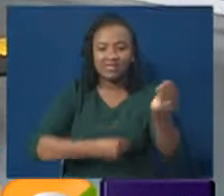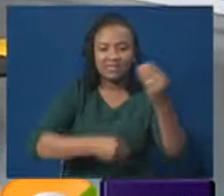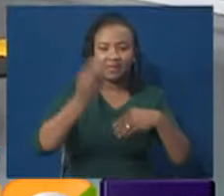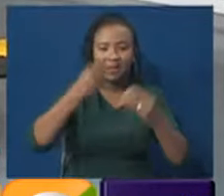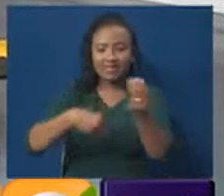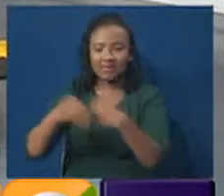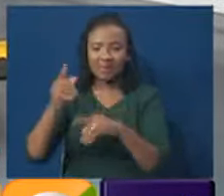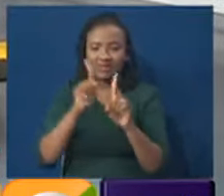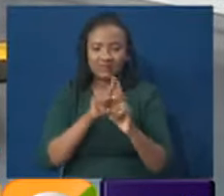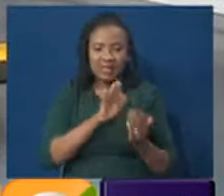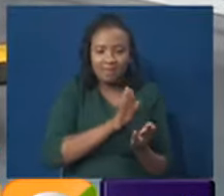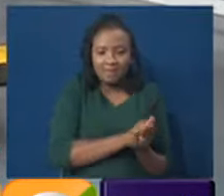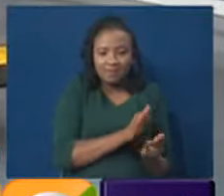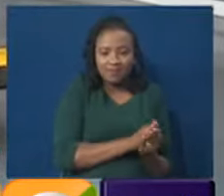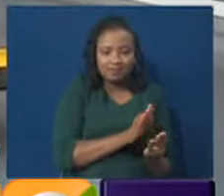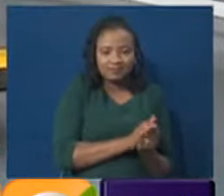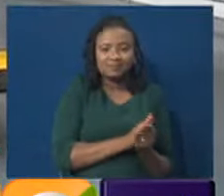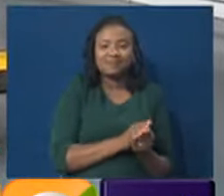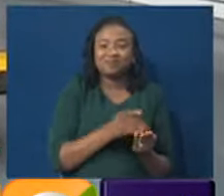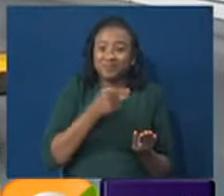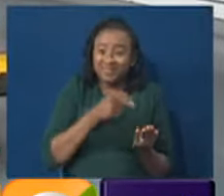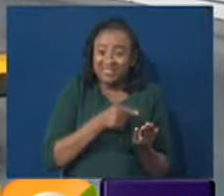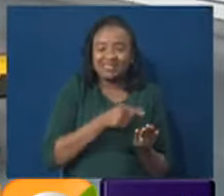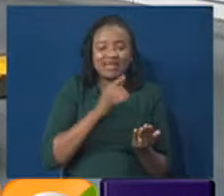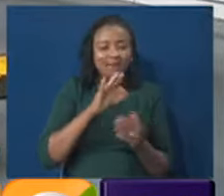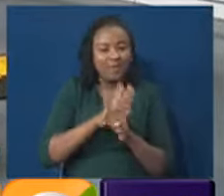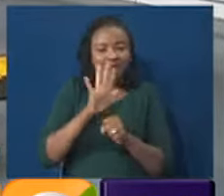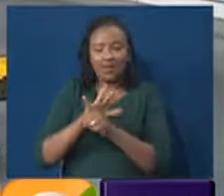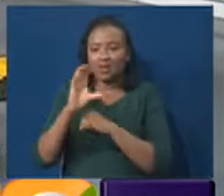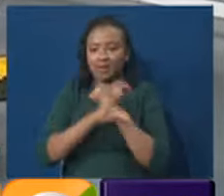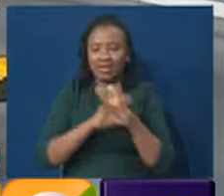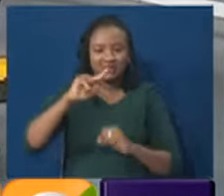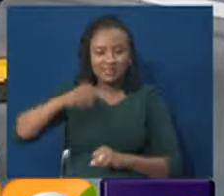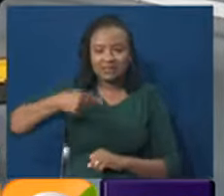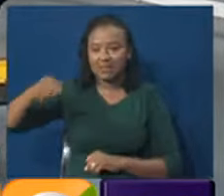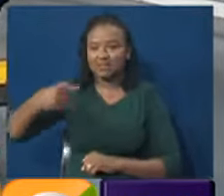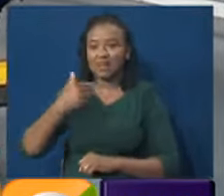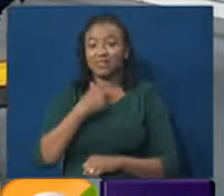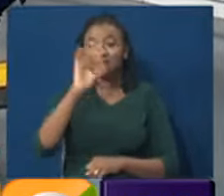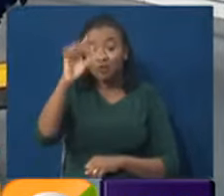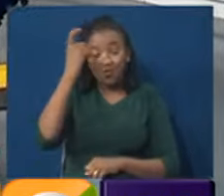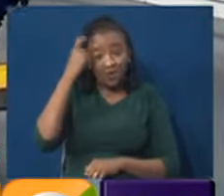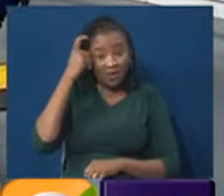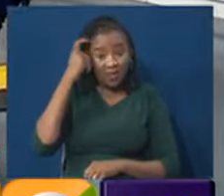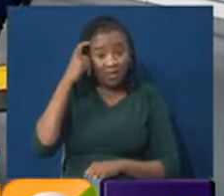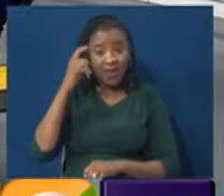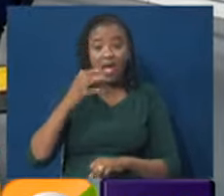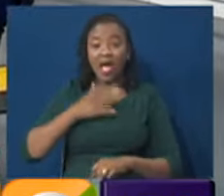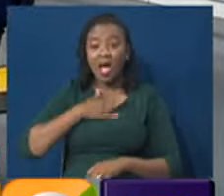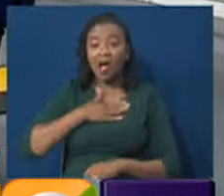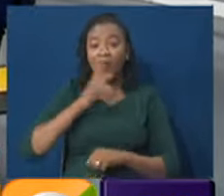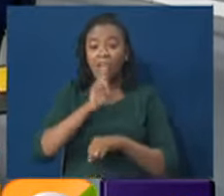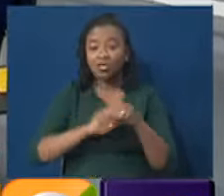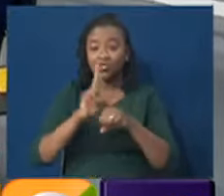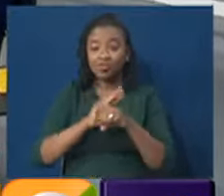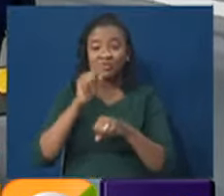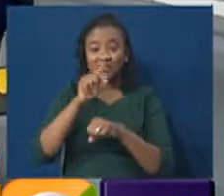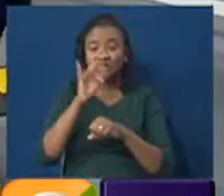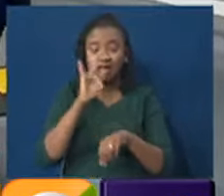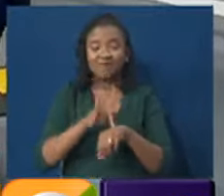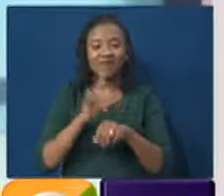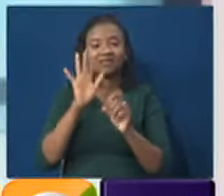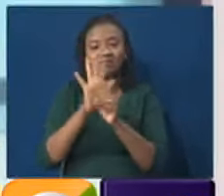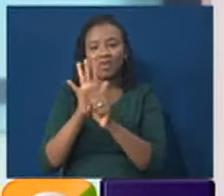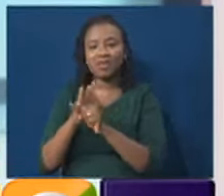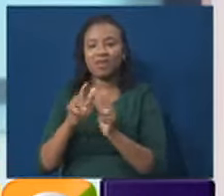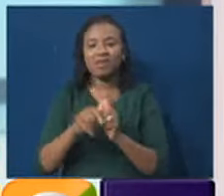of price and the demand from major countries. Remember, our consumption is relative to other major countries. And finally,